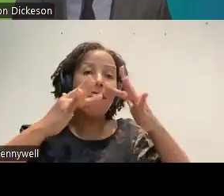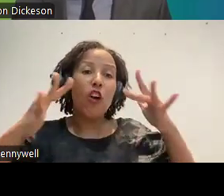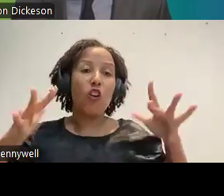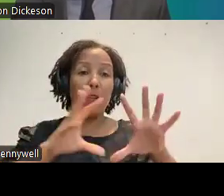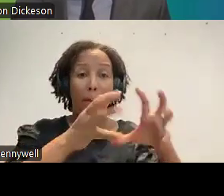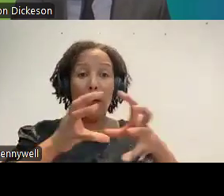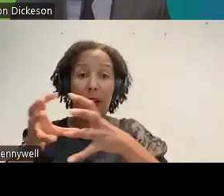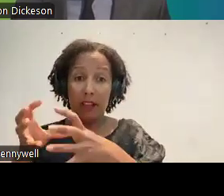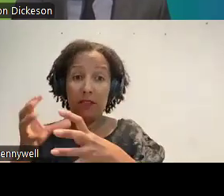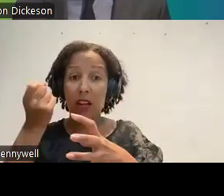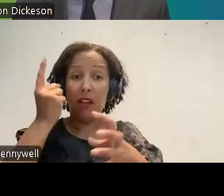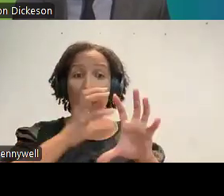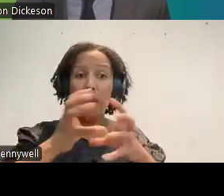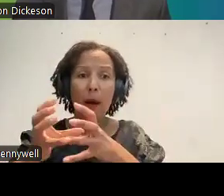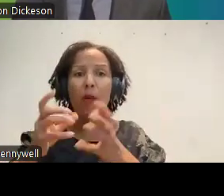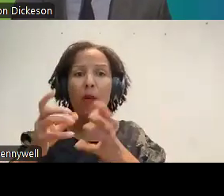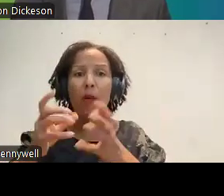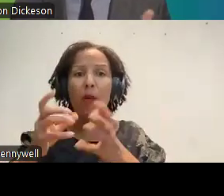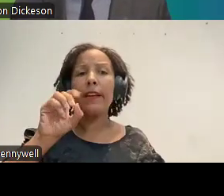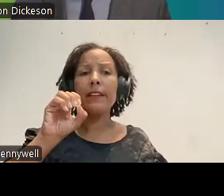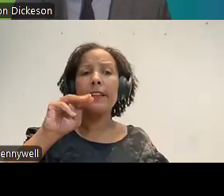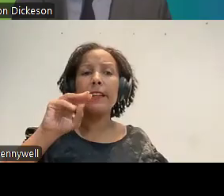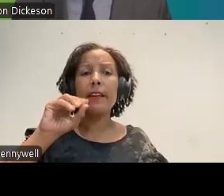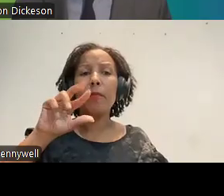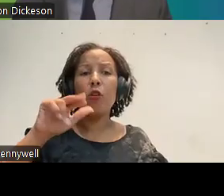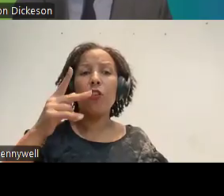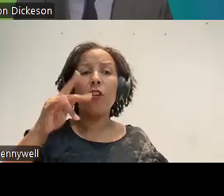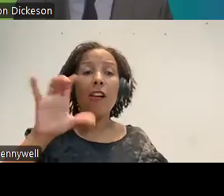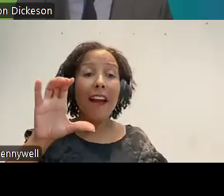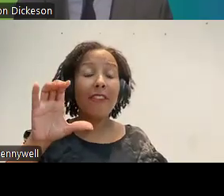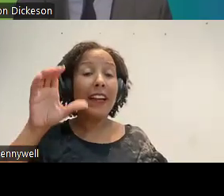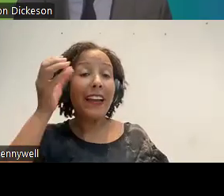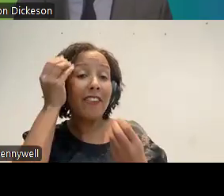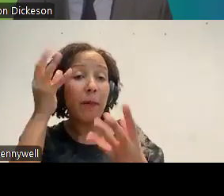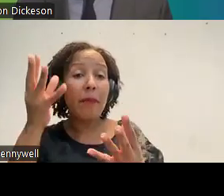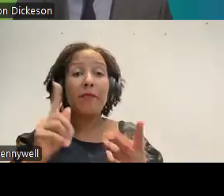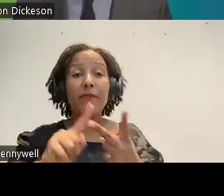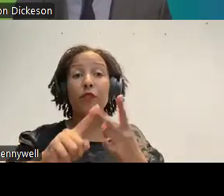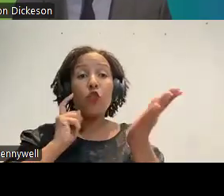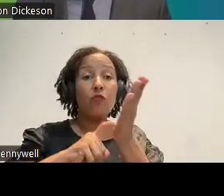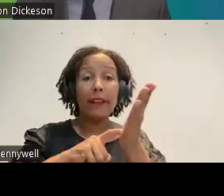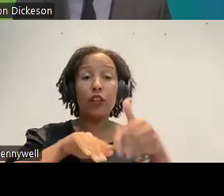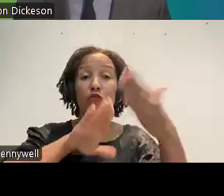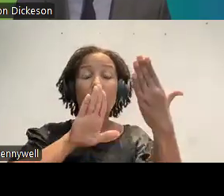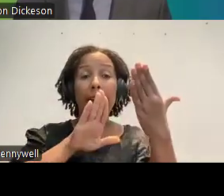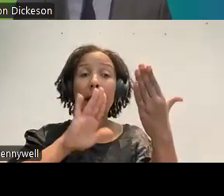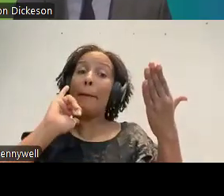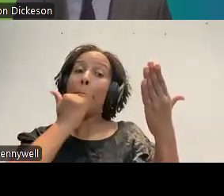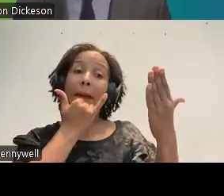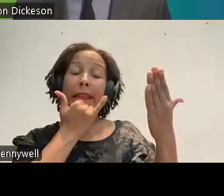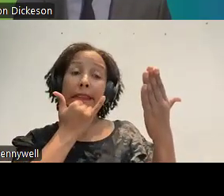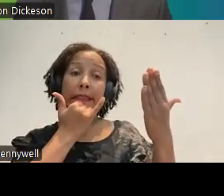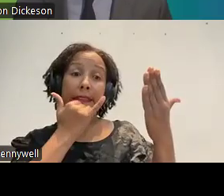populations themselves and some of their demographic data, recognizing it and addressing the misconceptions and biases that lead to people